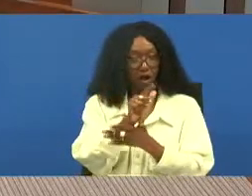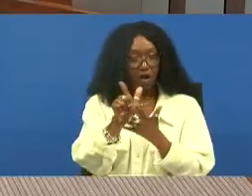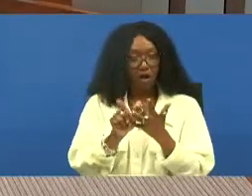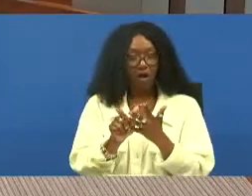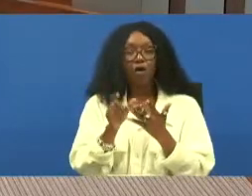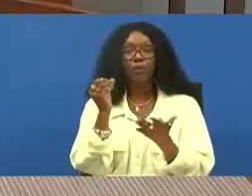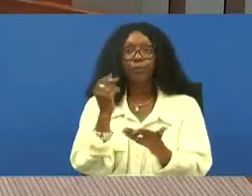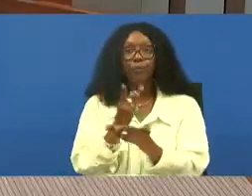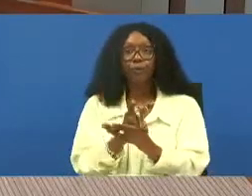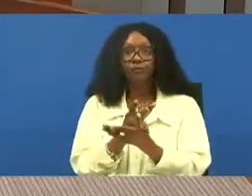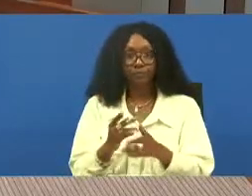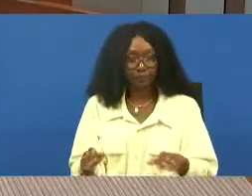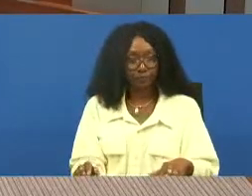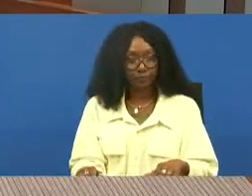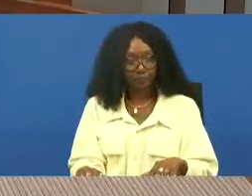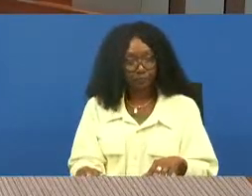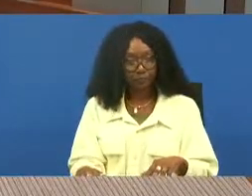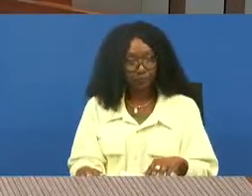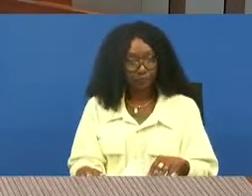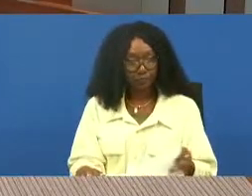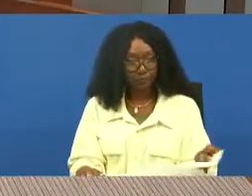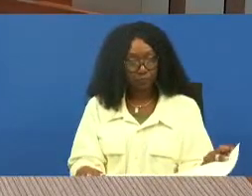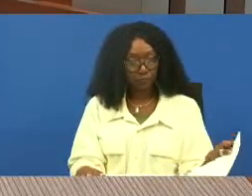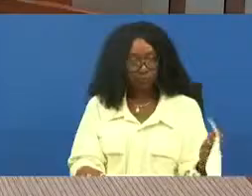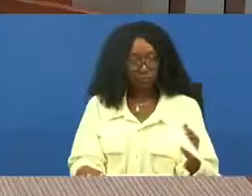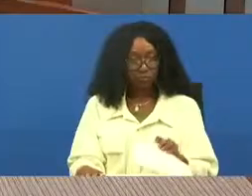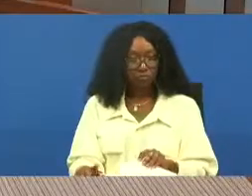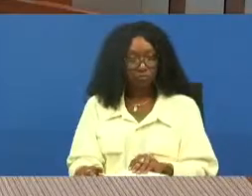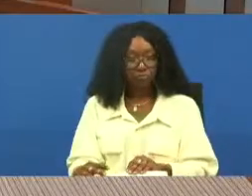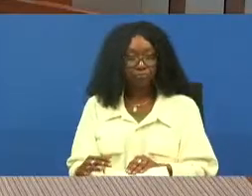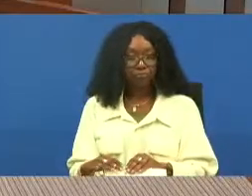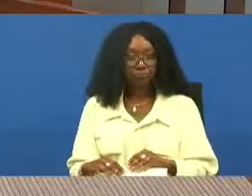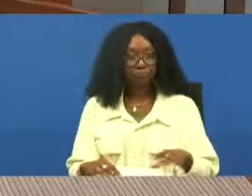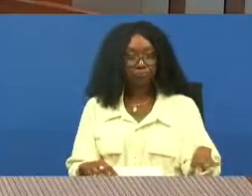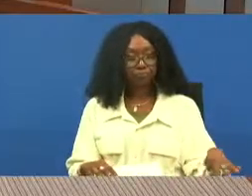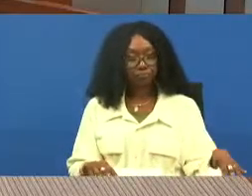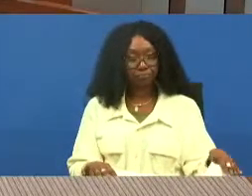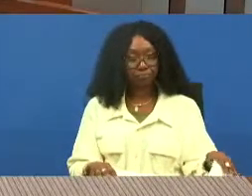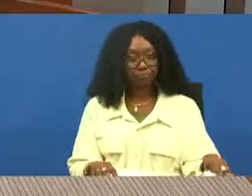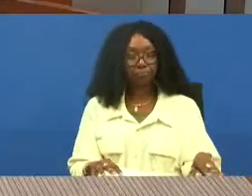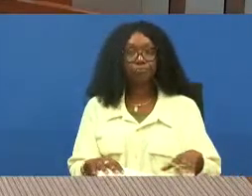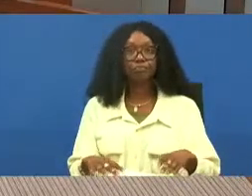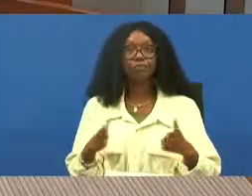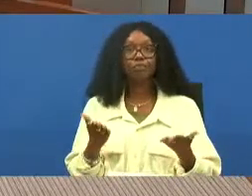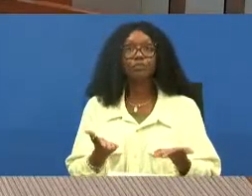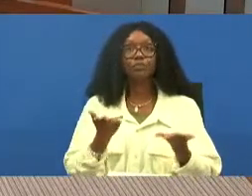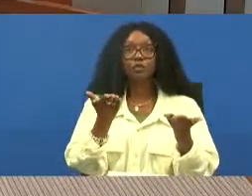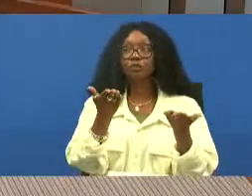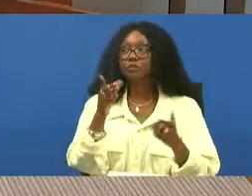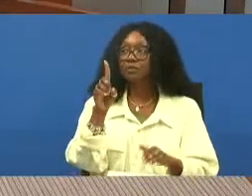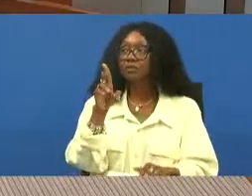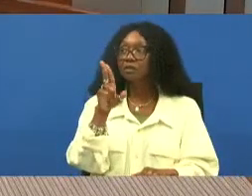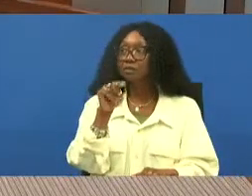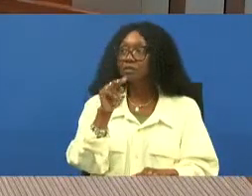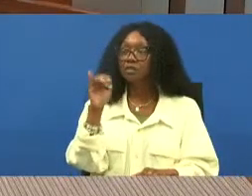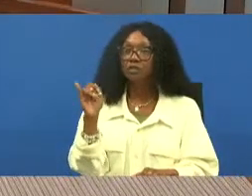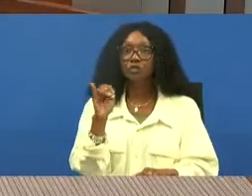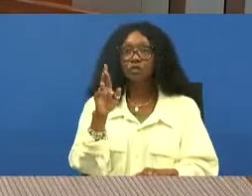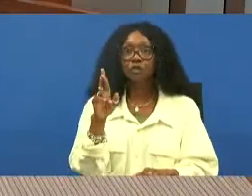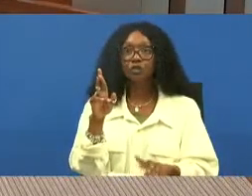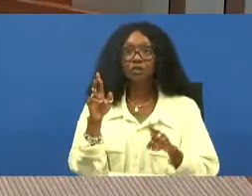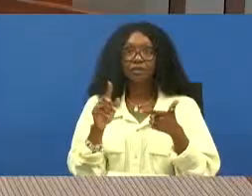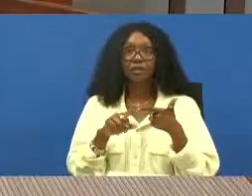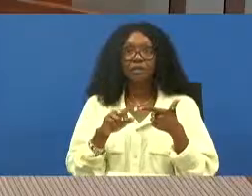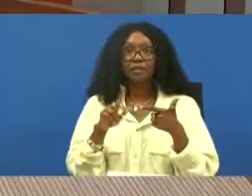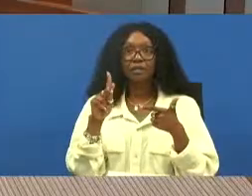order. All right. Motion by Councilman Dunn Jr., second by Councilman